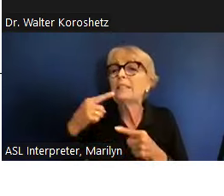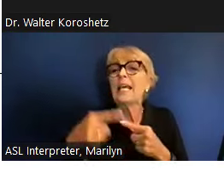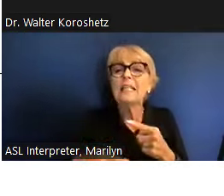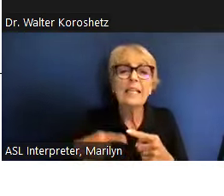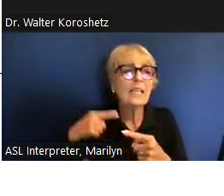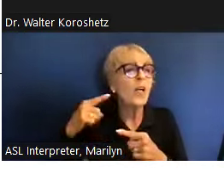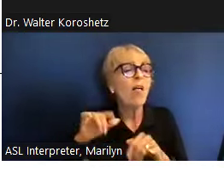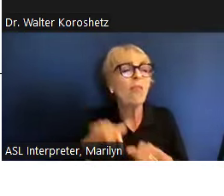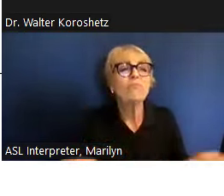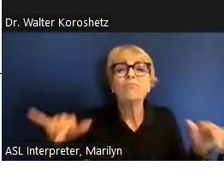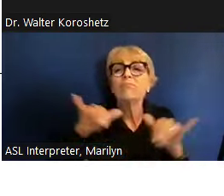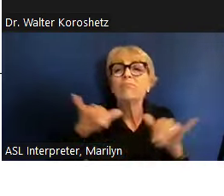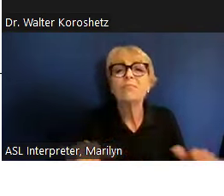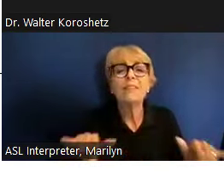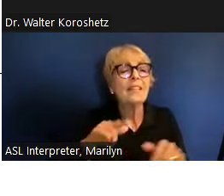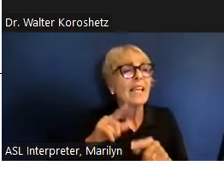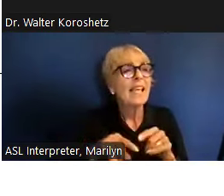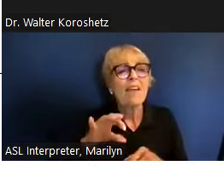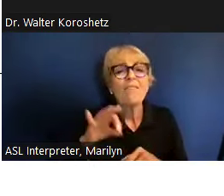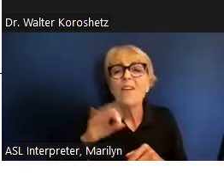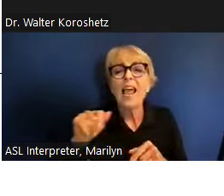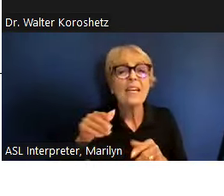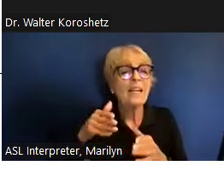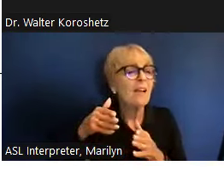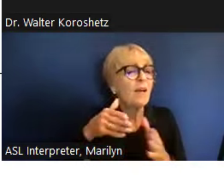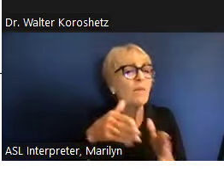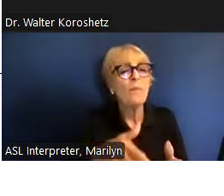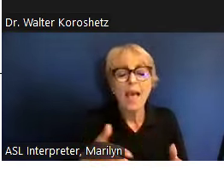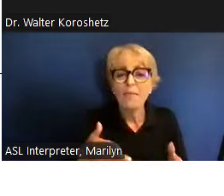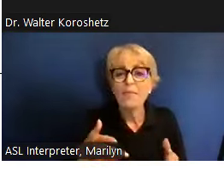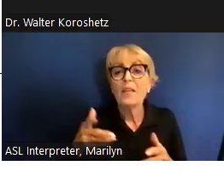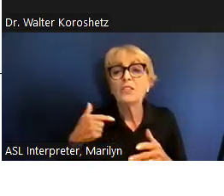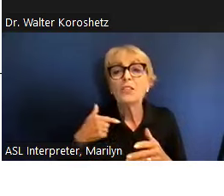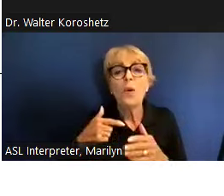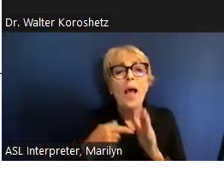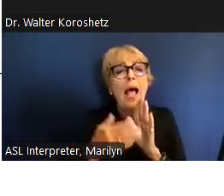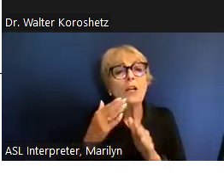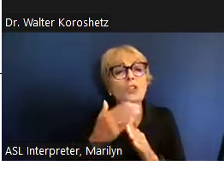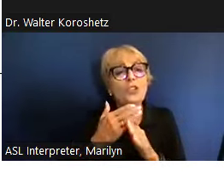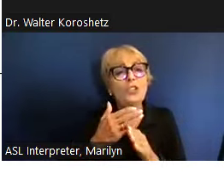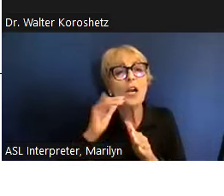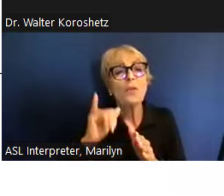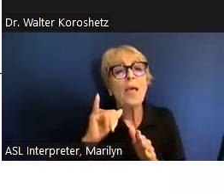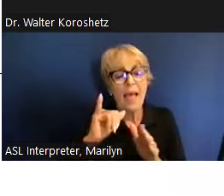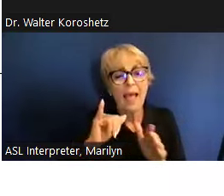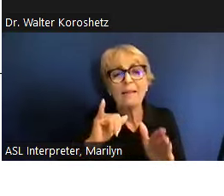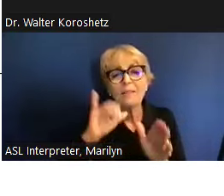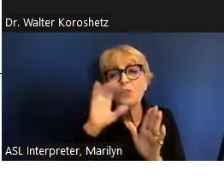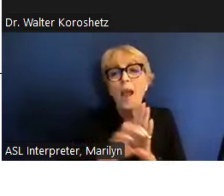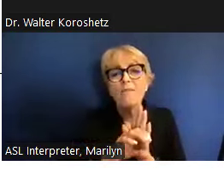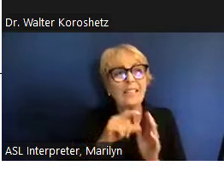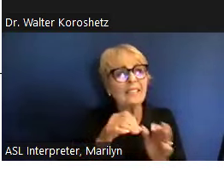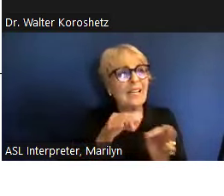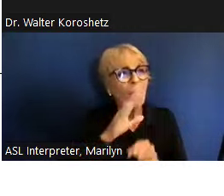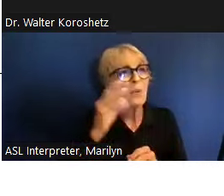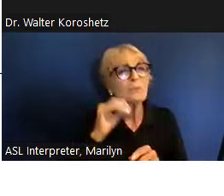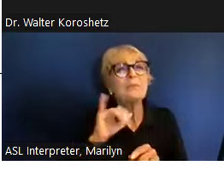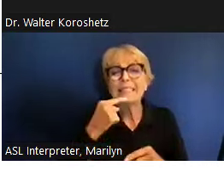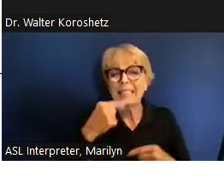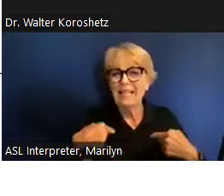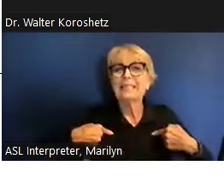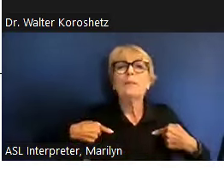or a pathway. And I'll just kind of share this graphic in the background as they're describing their experience, and they'll say, oh, that's me, I'm booming